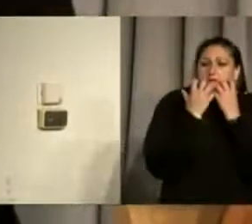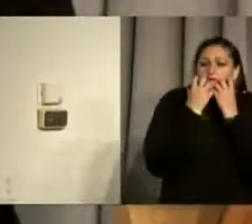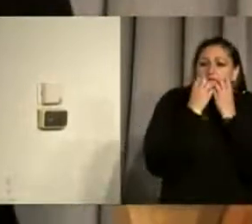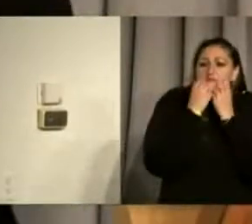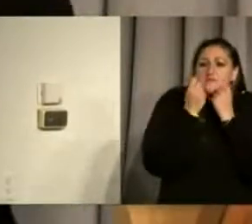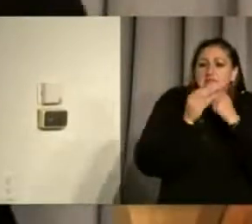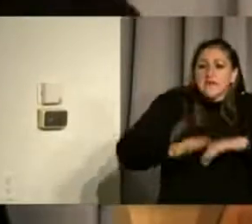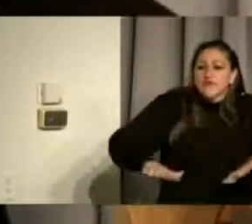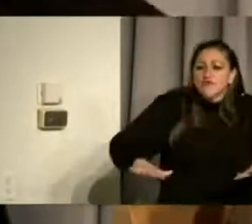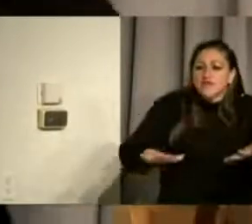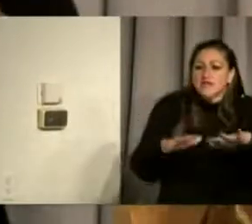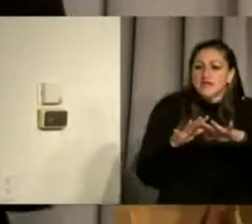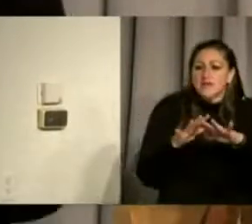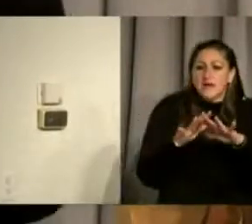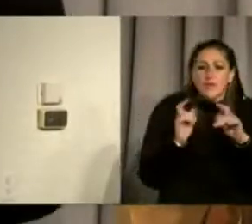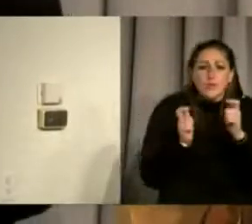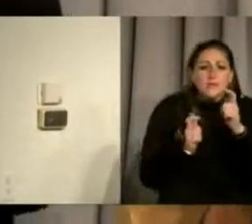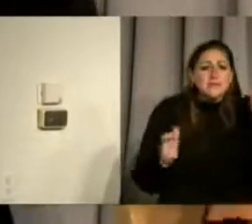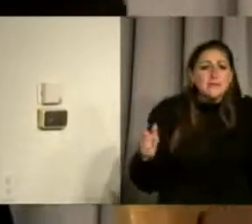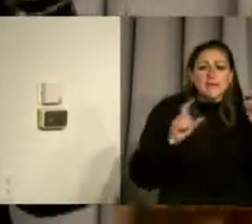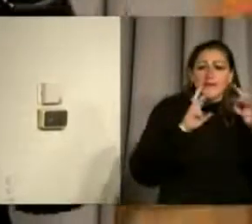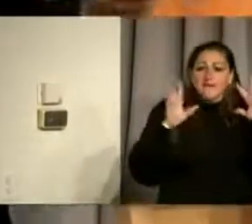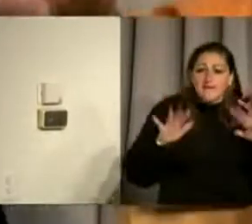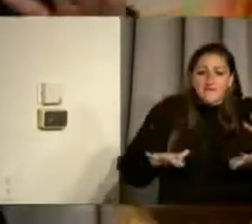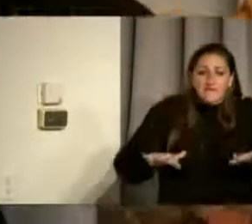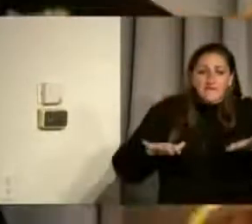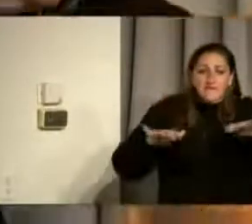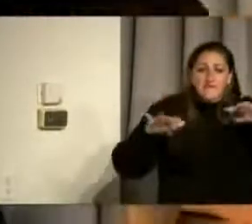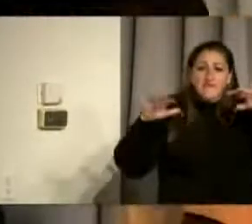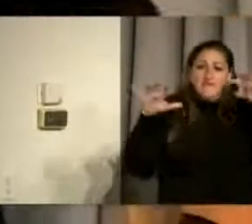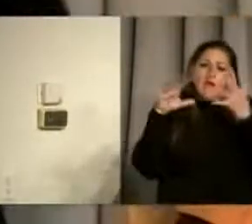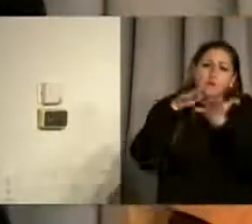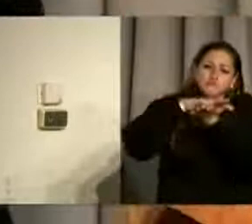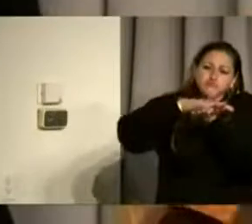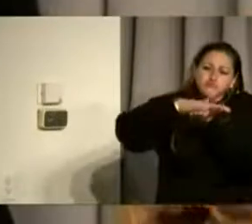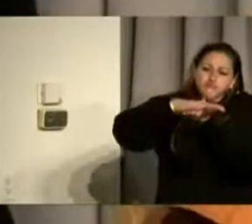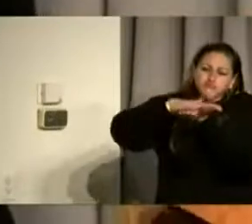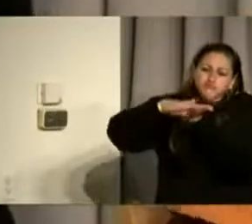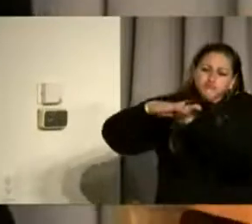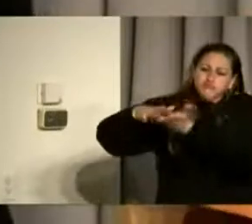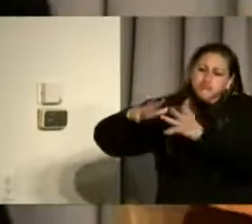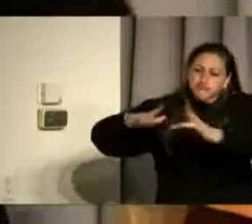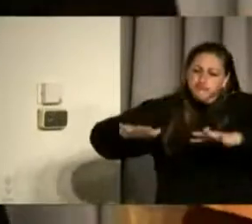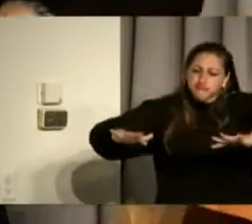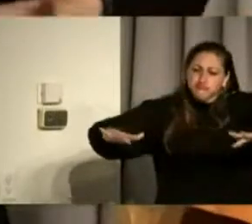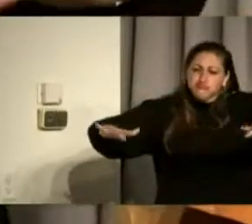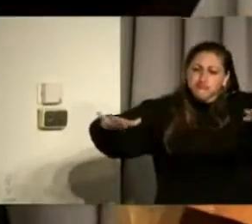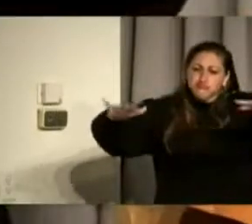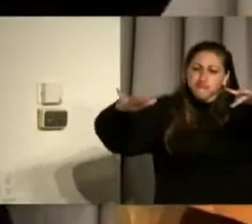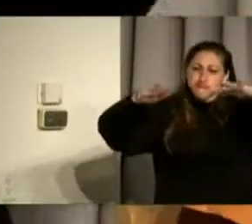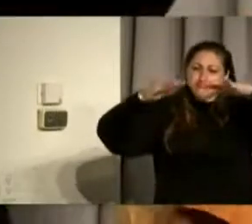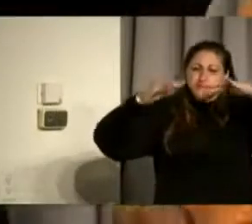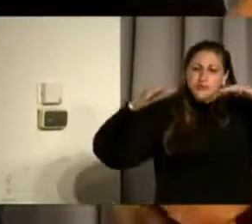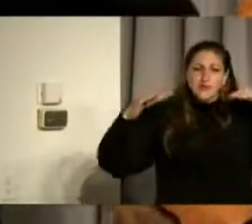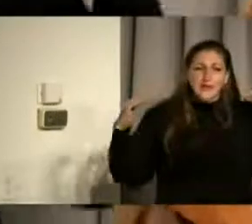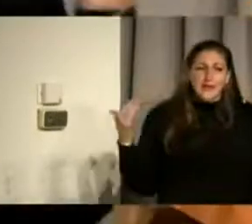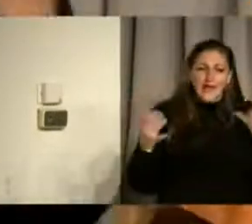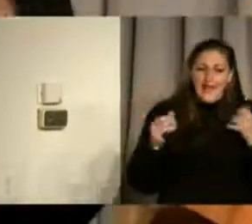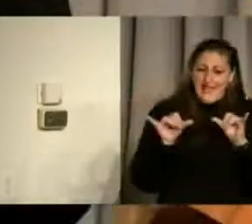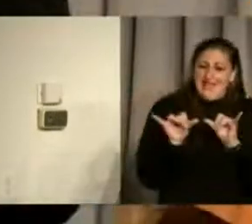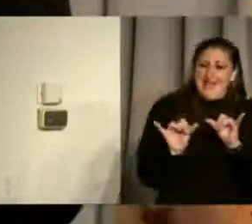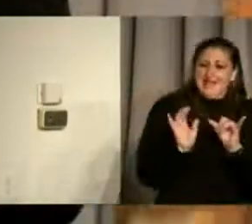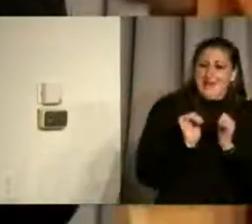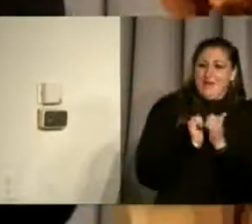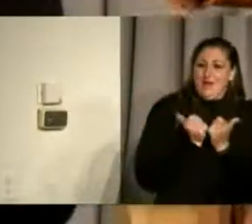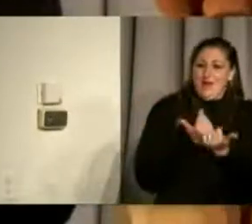flood, a great flood, washed everything, cleansed everything. That's how we got our